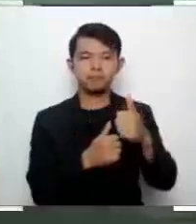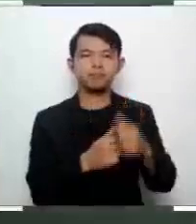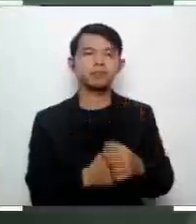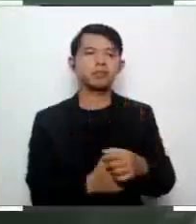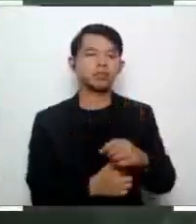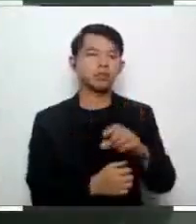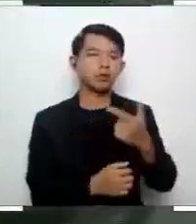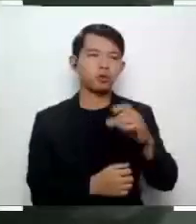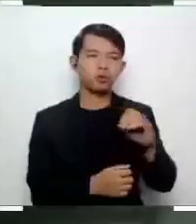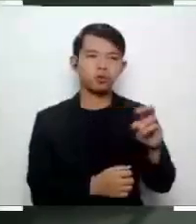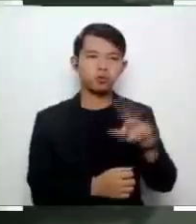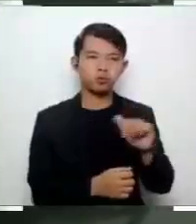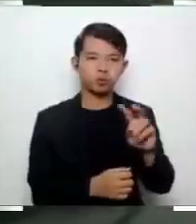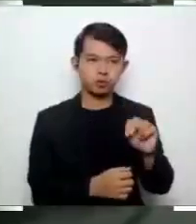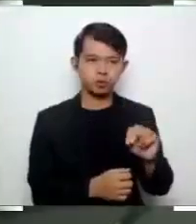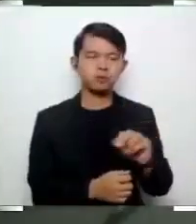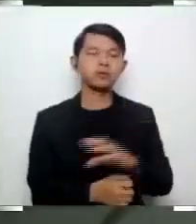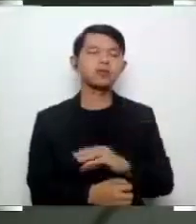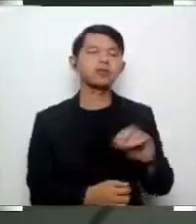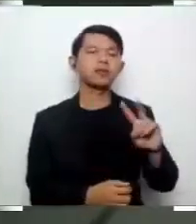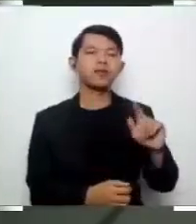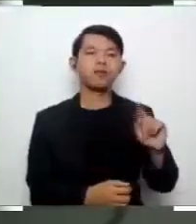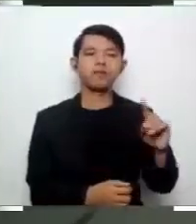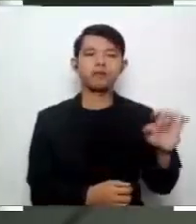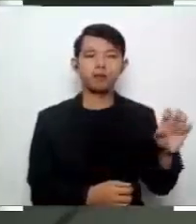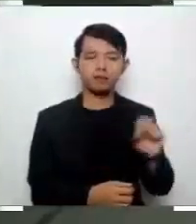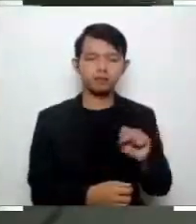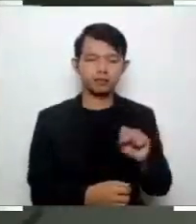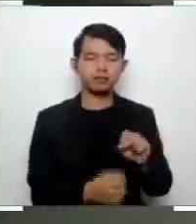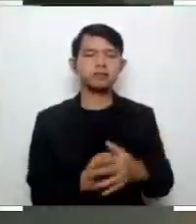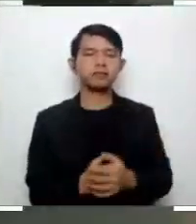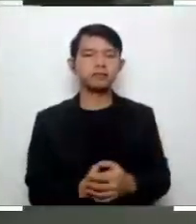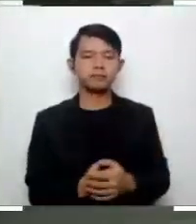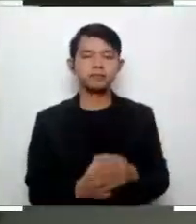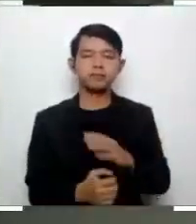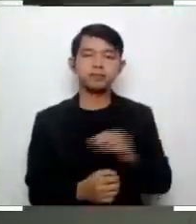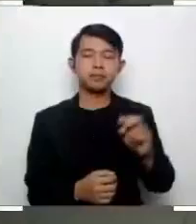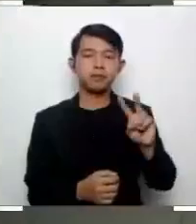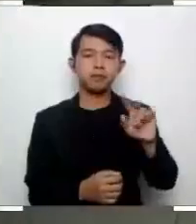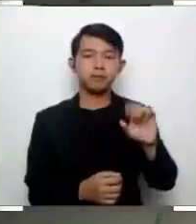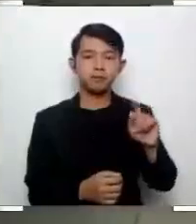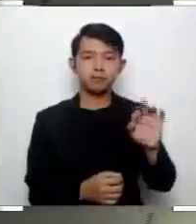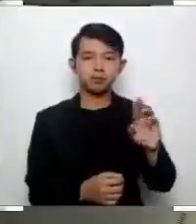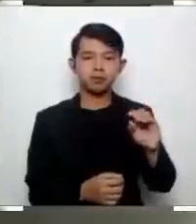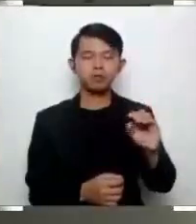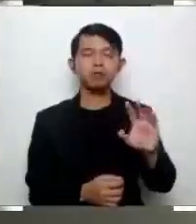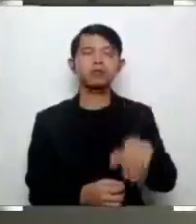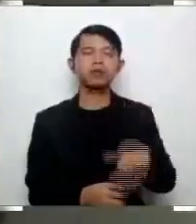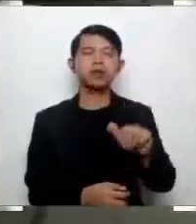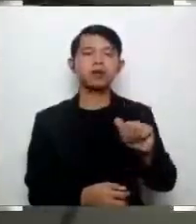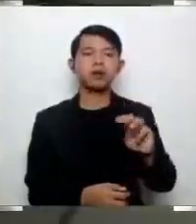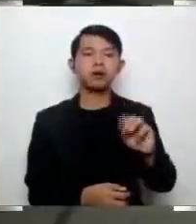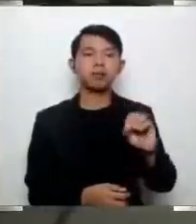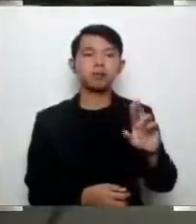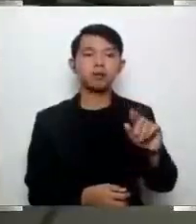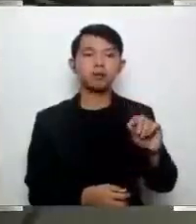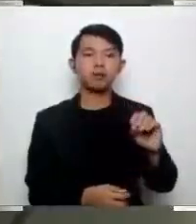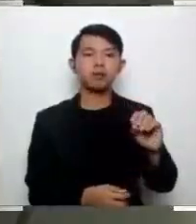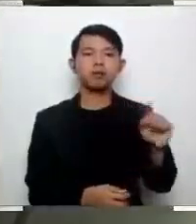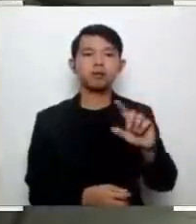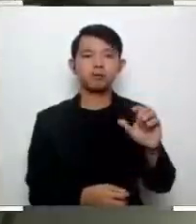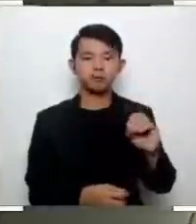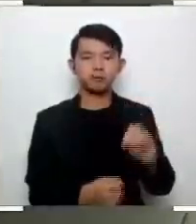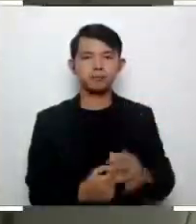GMA Integrated News Regional TV and Synergy Oliver Victor Amoroso, Sparkle Vice President Joy Marcelo, and Sparkle